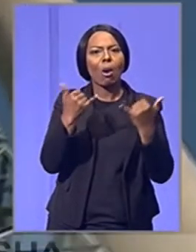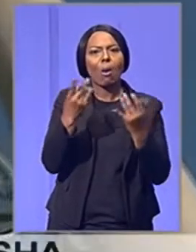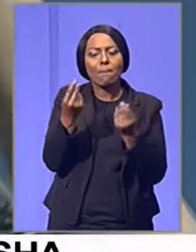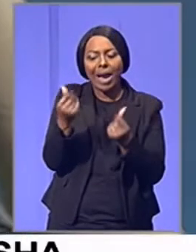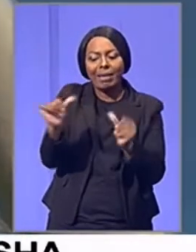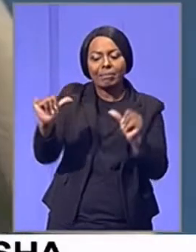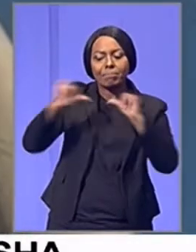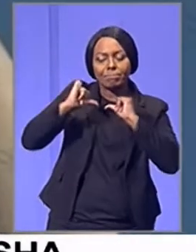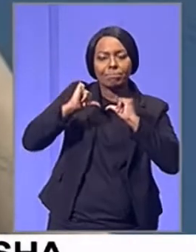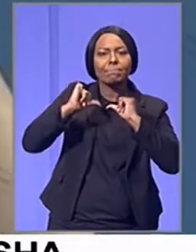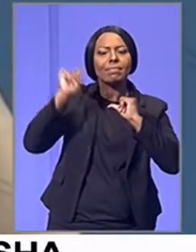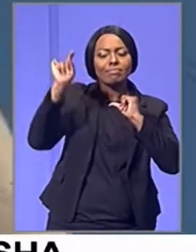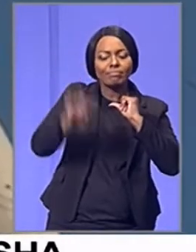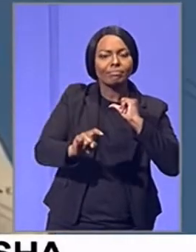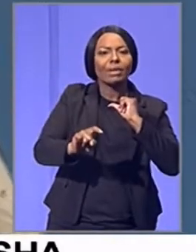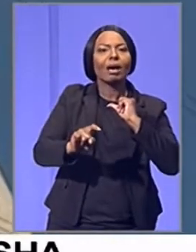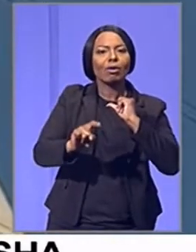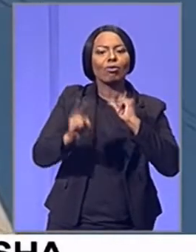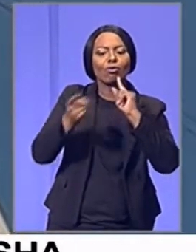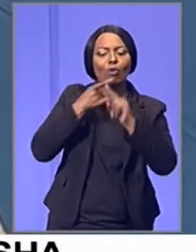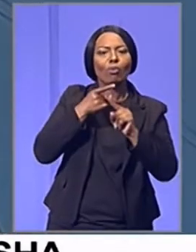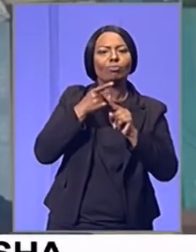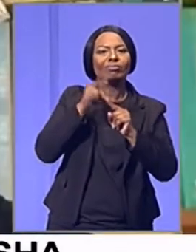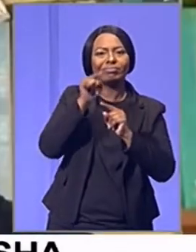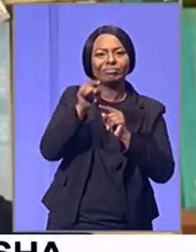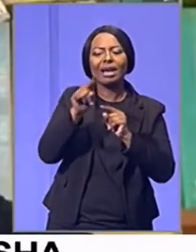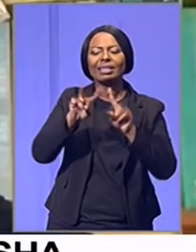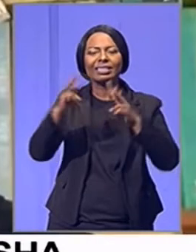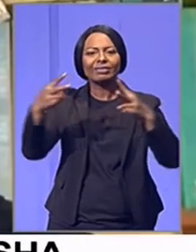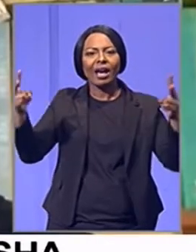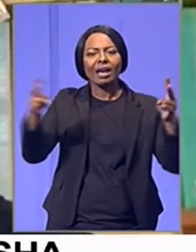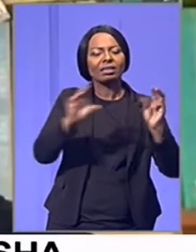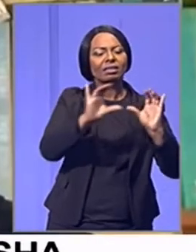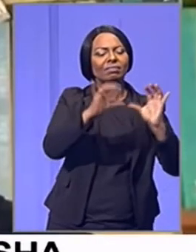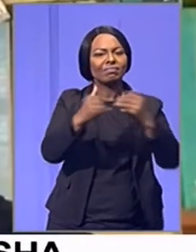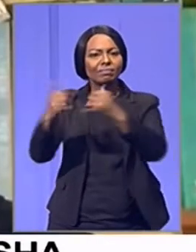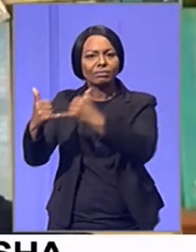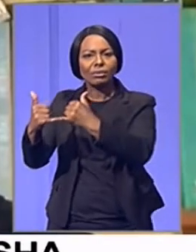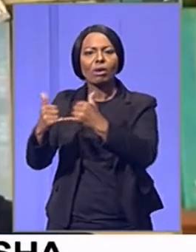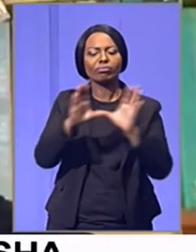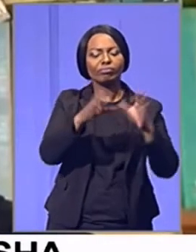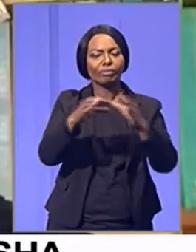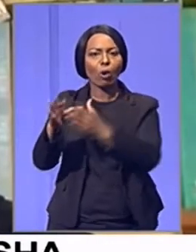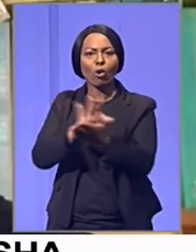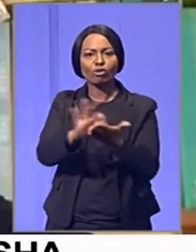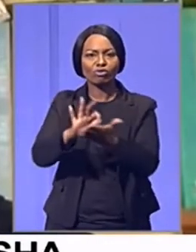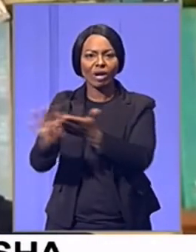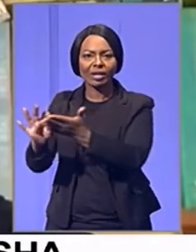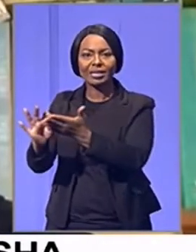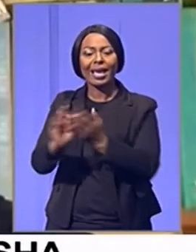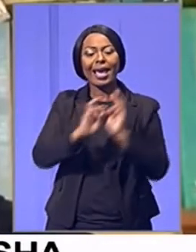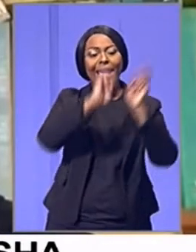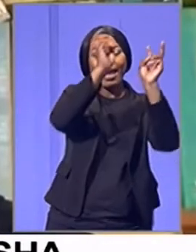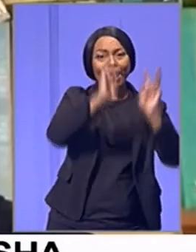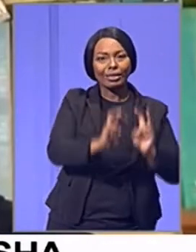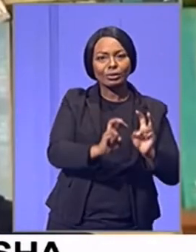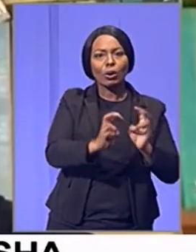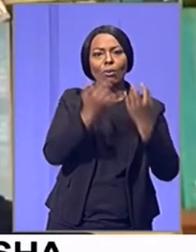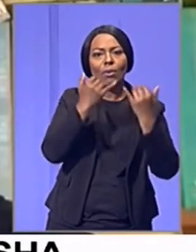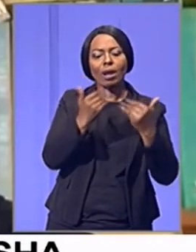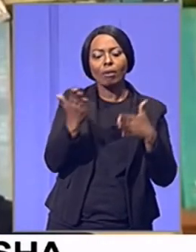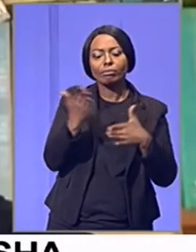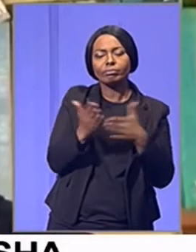paid out by Eskom to various suppliers. In this regard, Eskom, working closely with a special